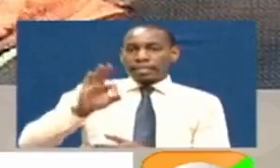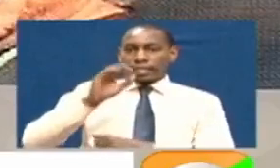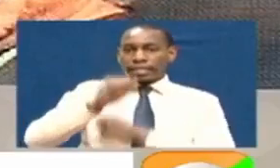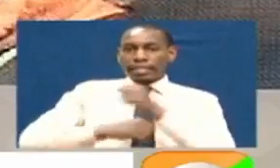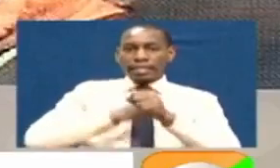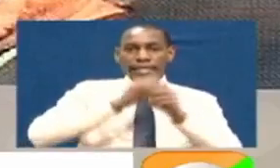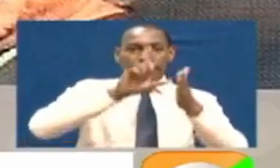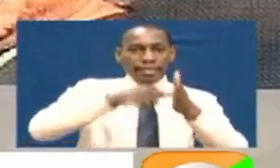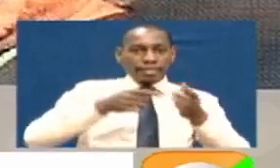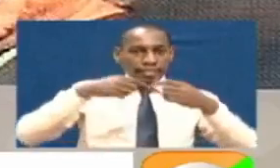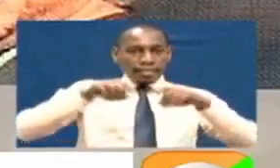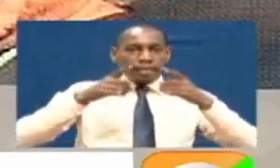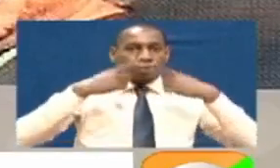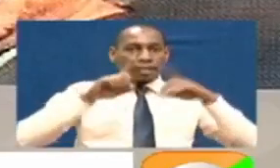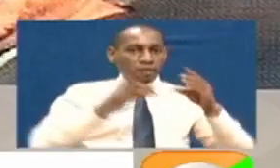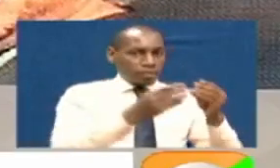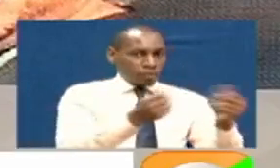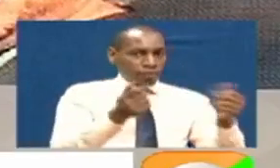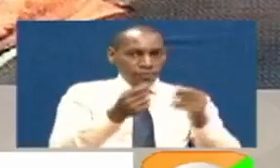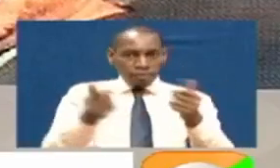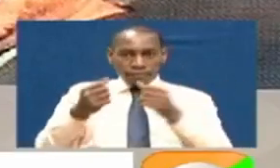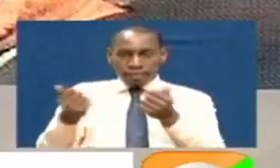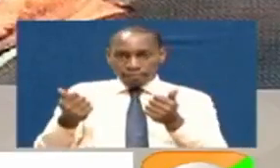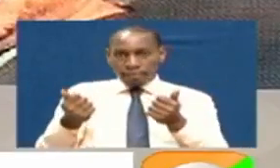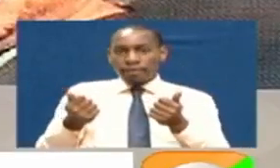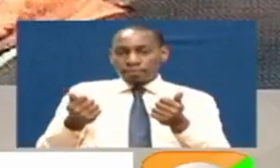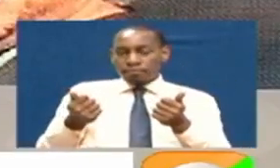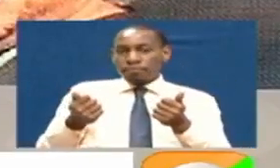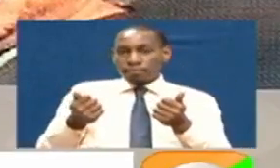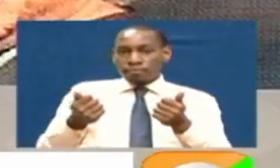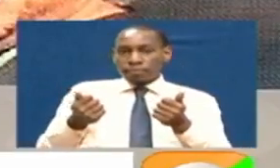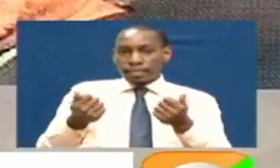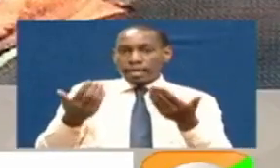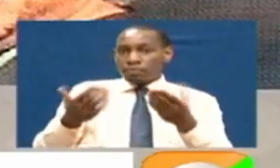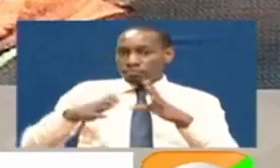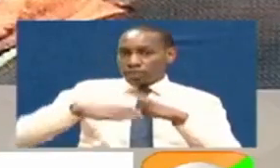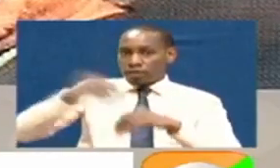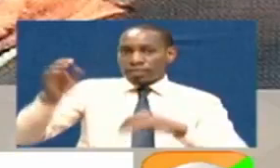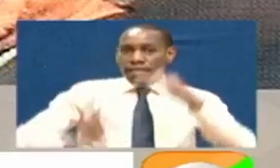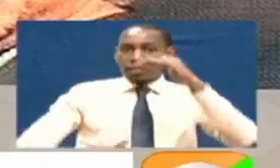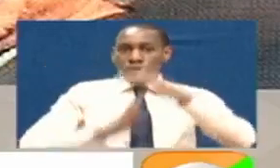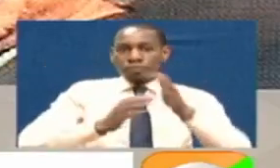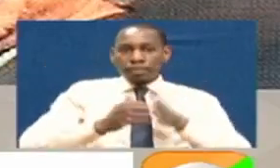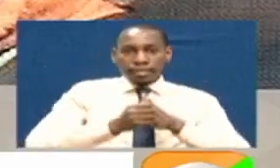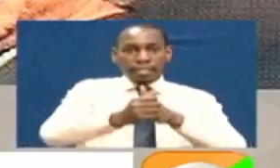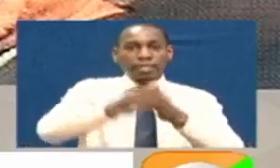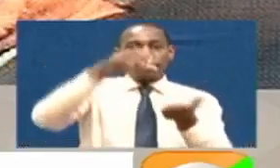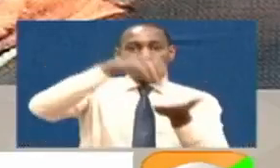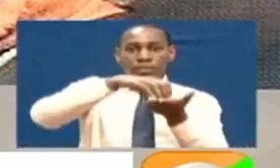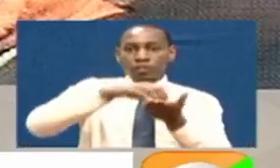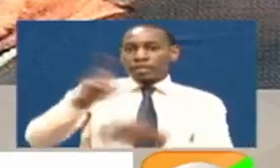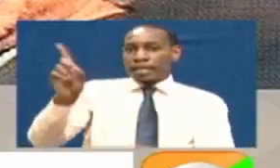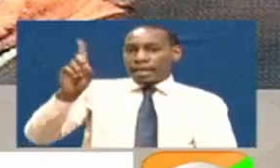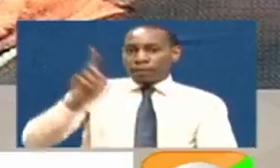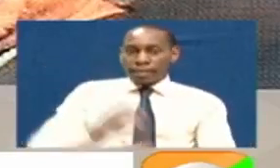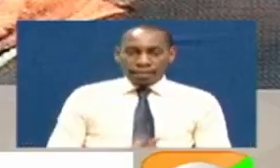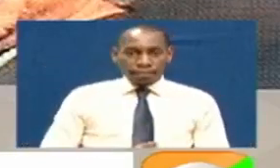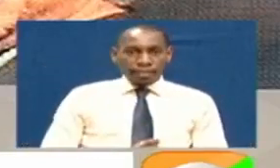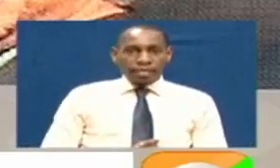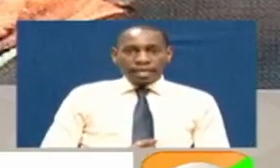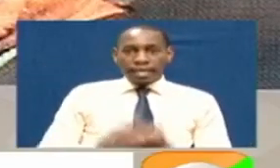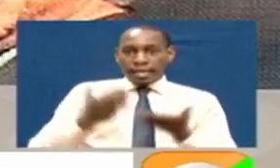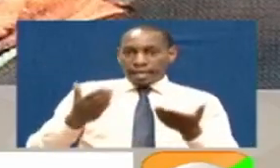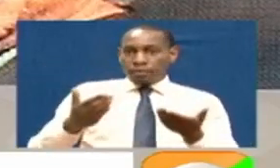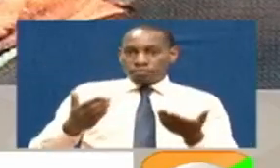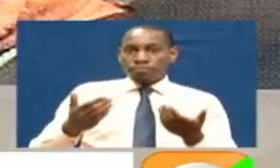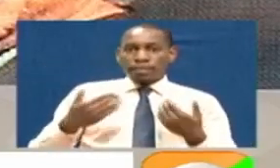the self-declared Mr. Fix-It is on the way out of the topmost leadership position in Nairobi, leaving in